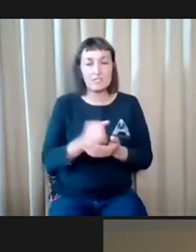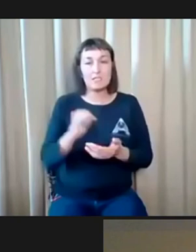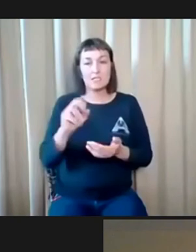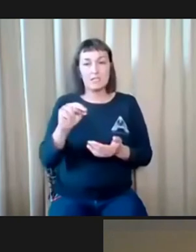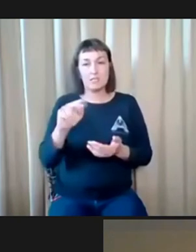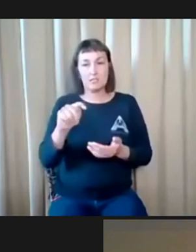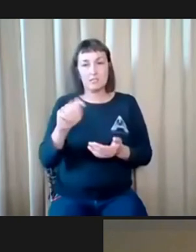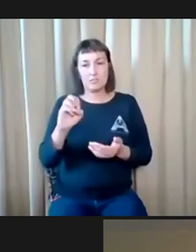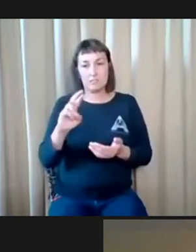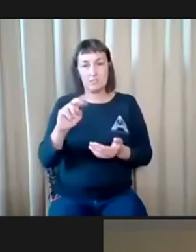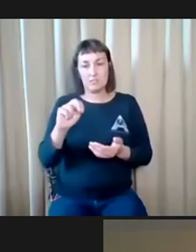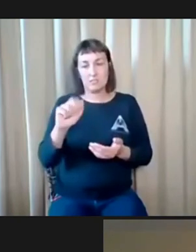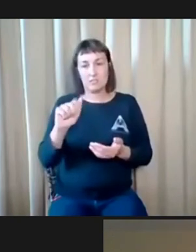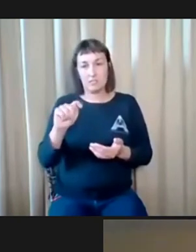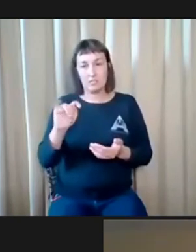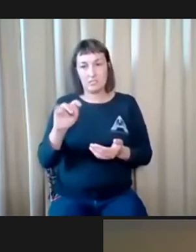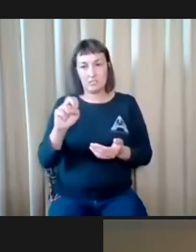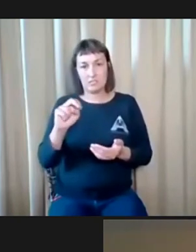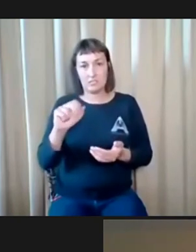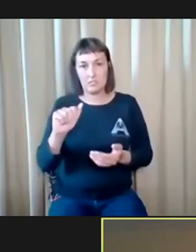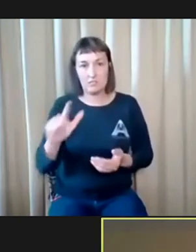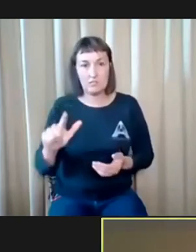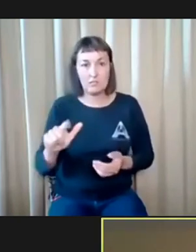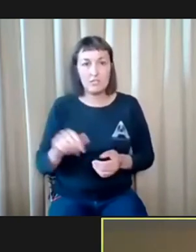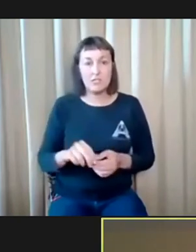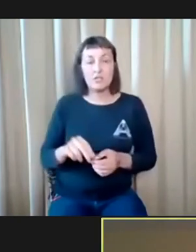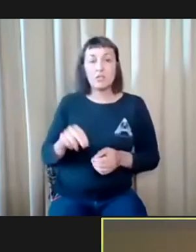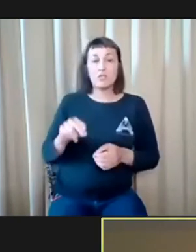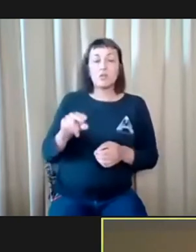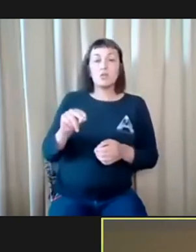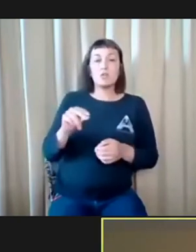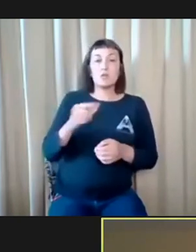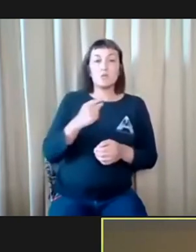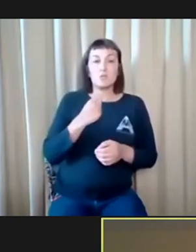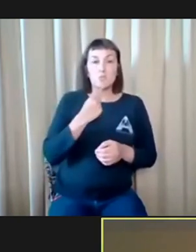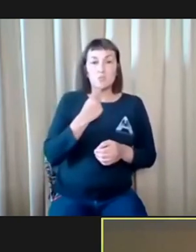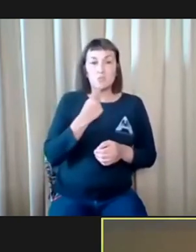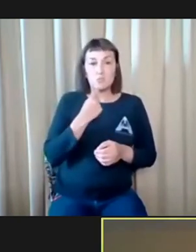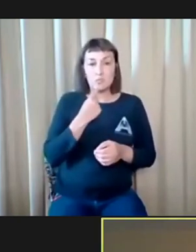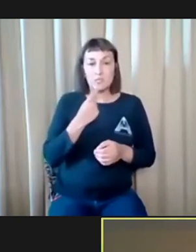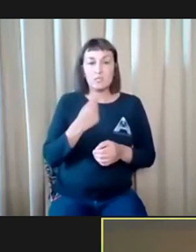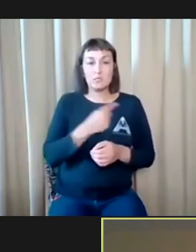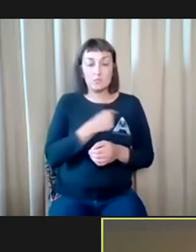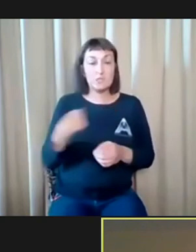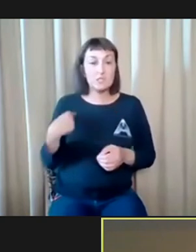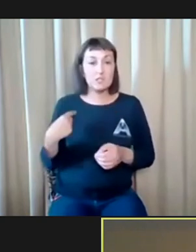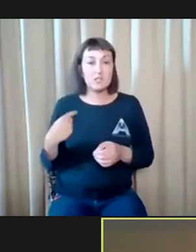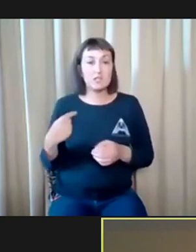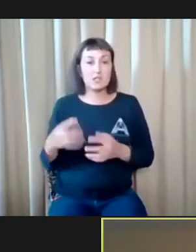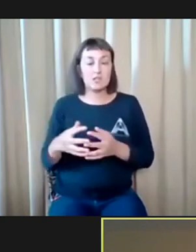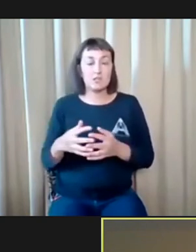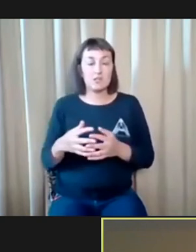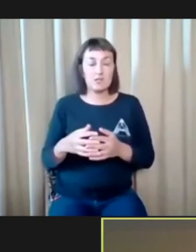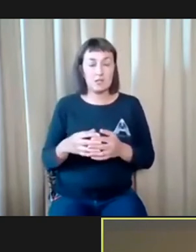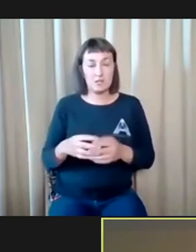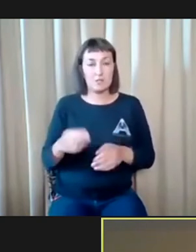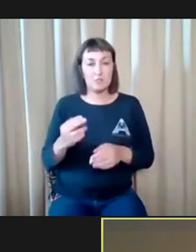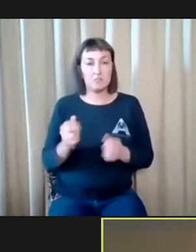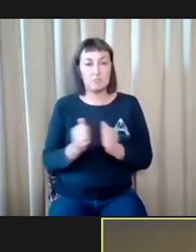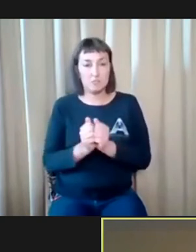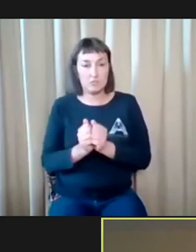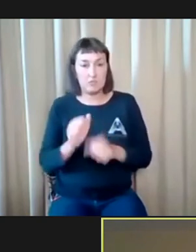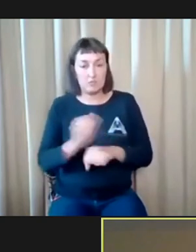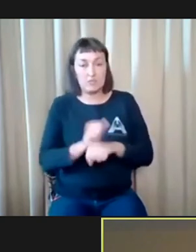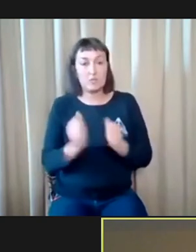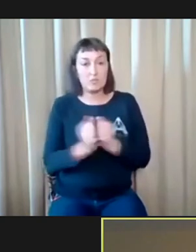You can pipe in. Yeah. No, I was just going to say, we are Humane Society International Canada is working with advocates in